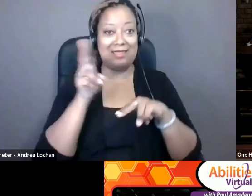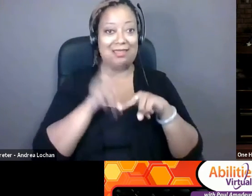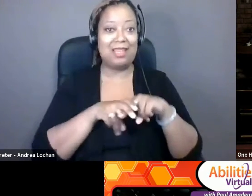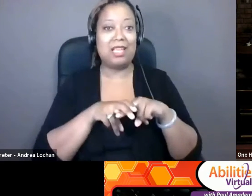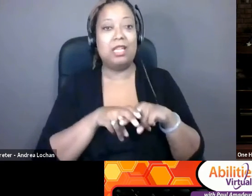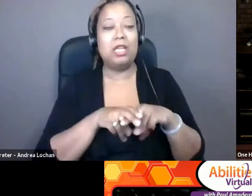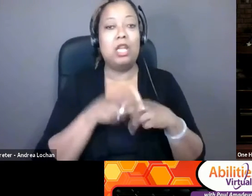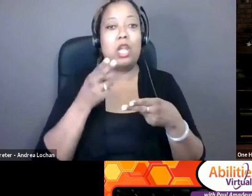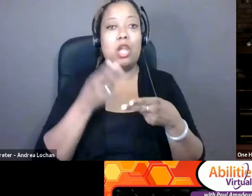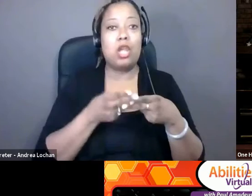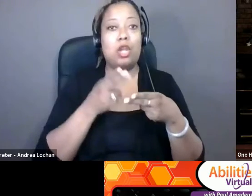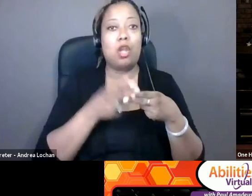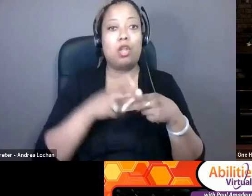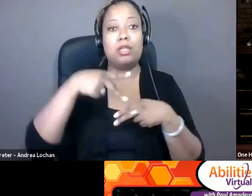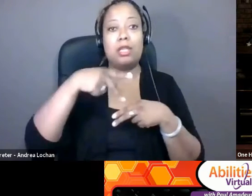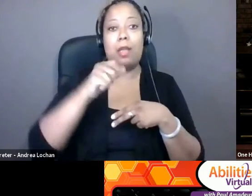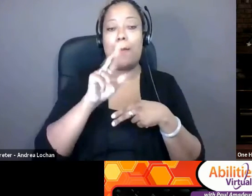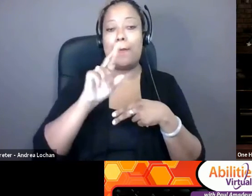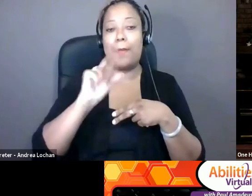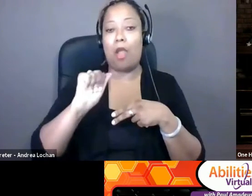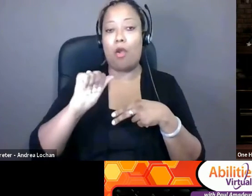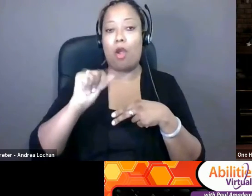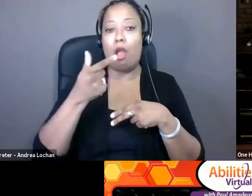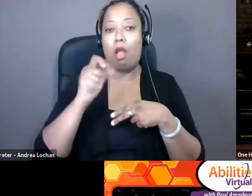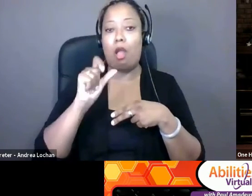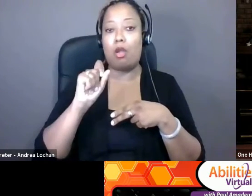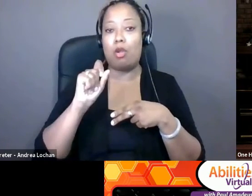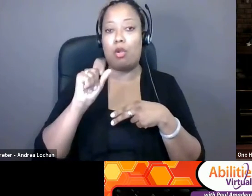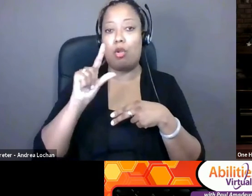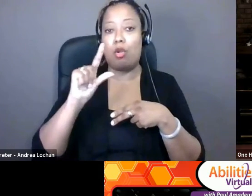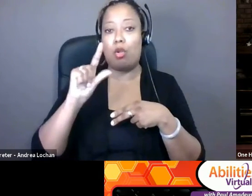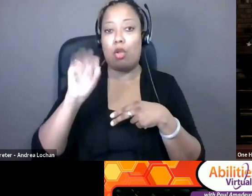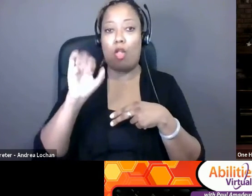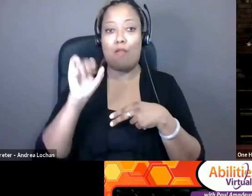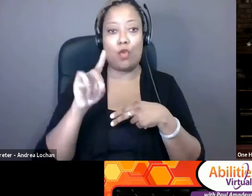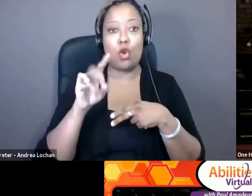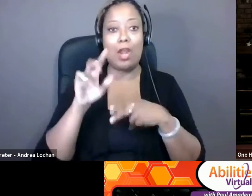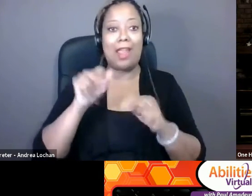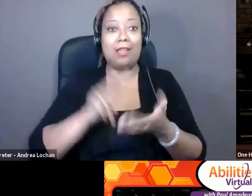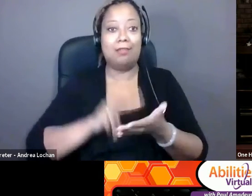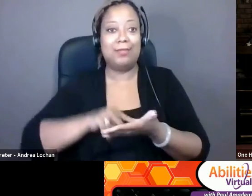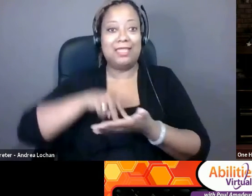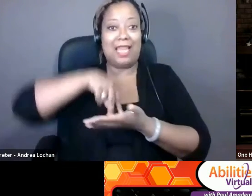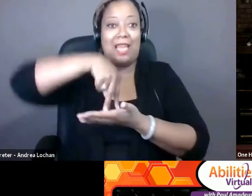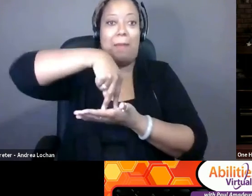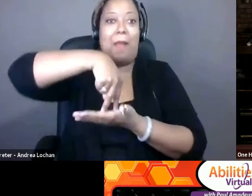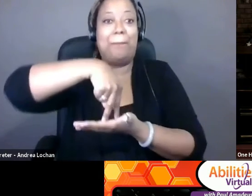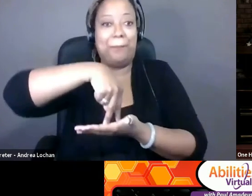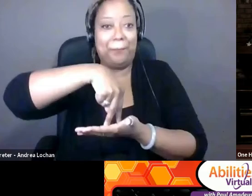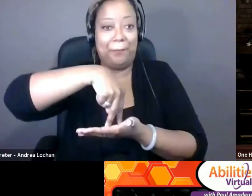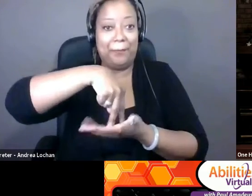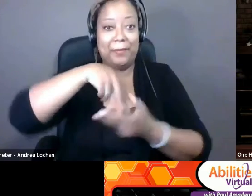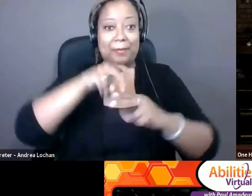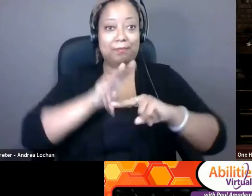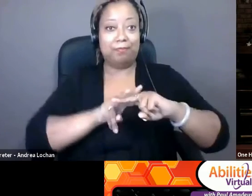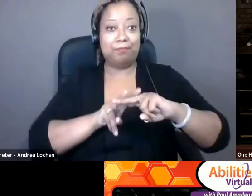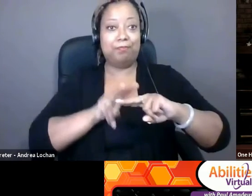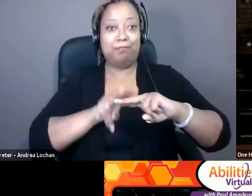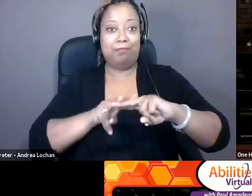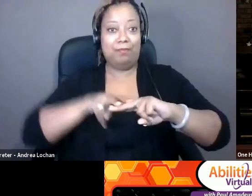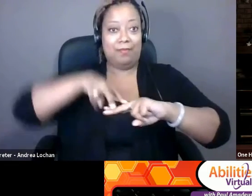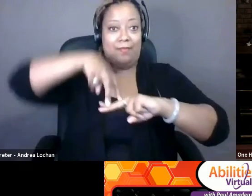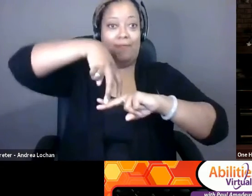what's called a paragolfer, and that paragolfer will stand them up to a standing position and allow